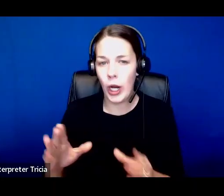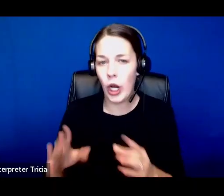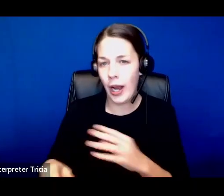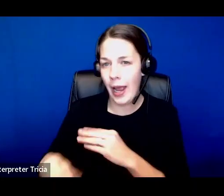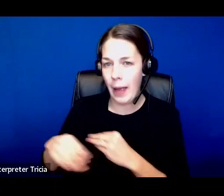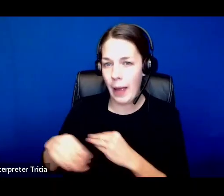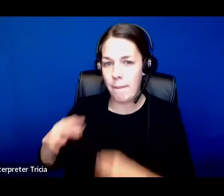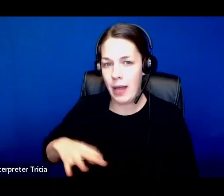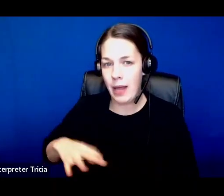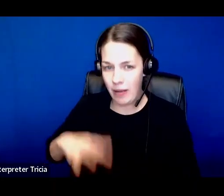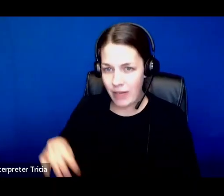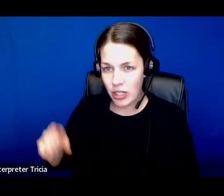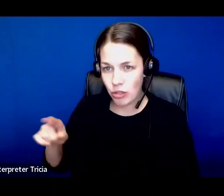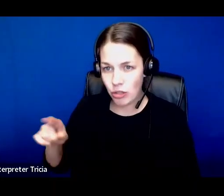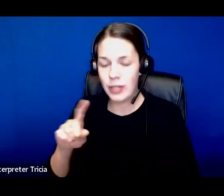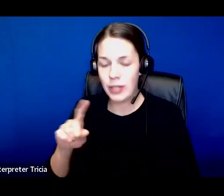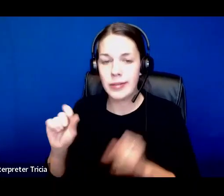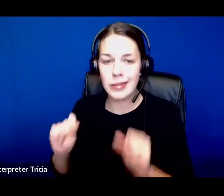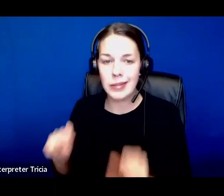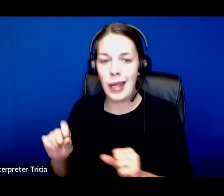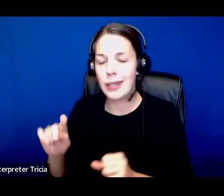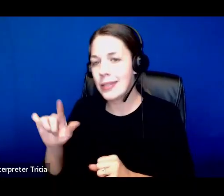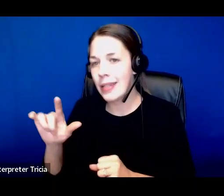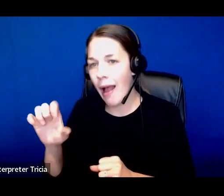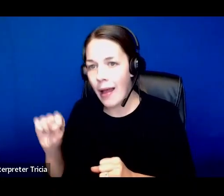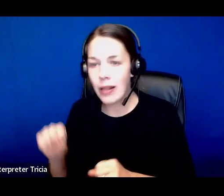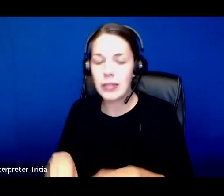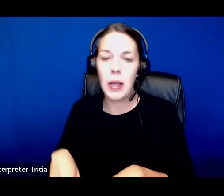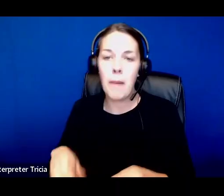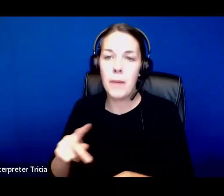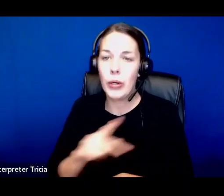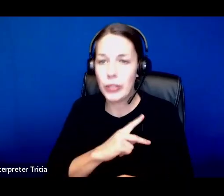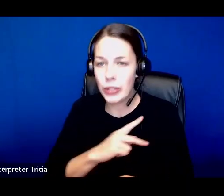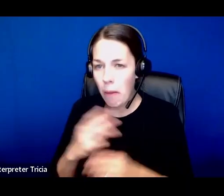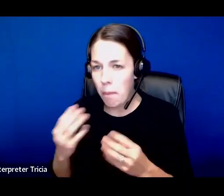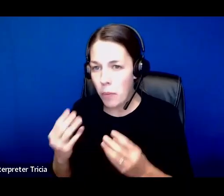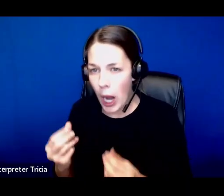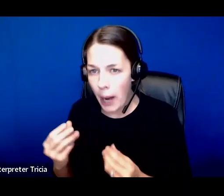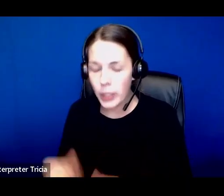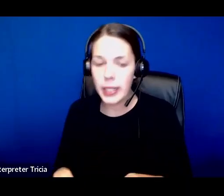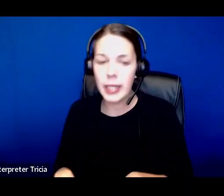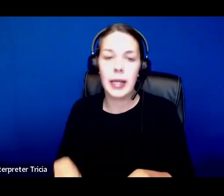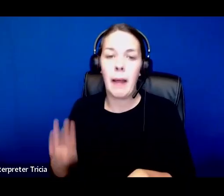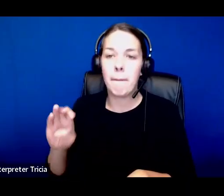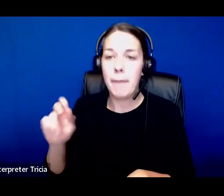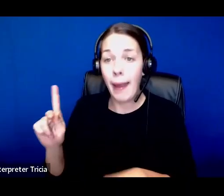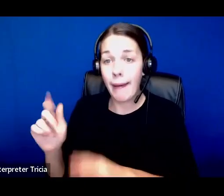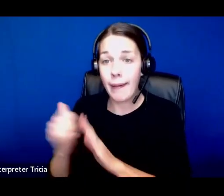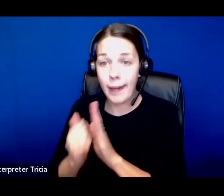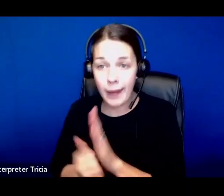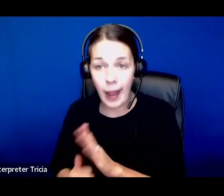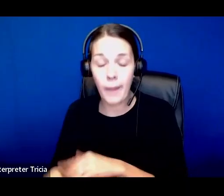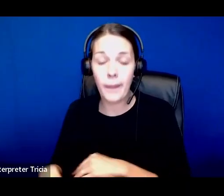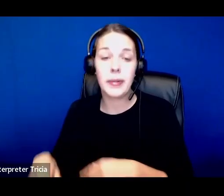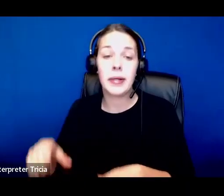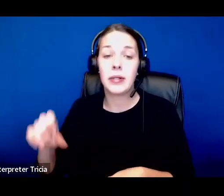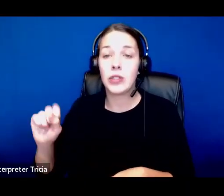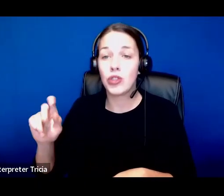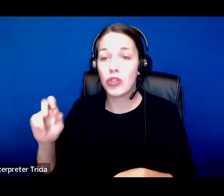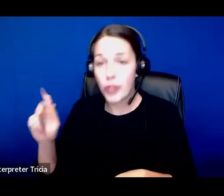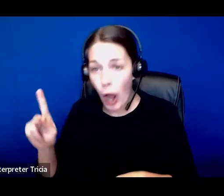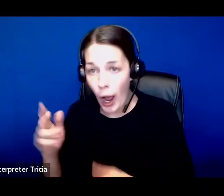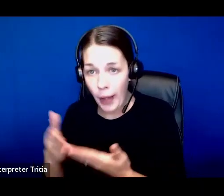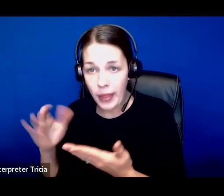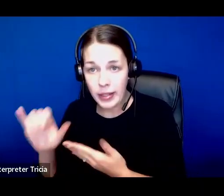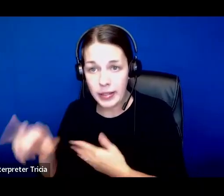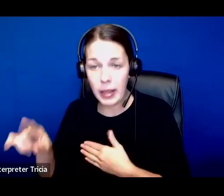on titled personal property like bank accounts and stocks and things like that, and vehicles. We'll talk some